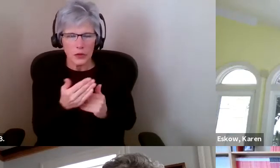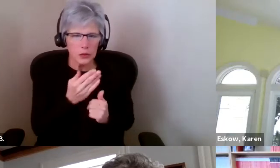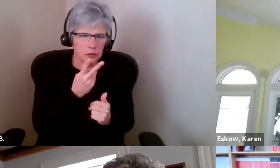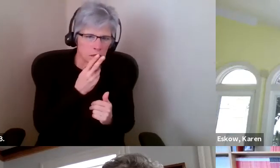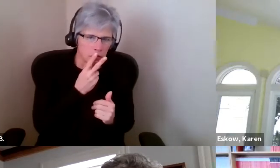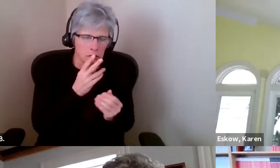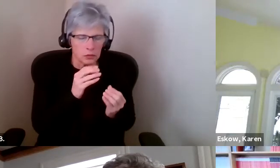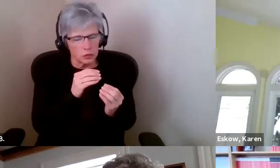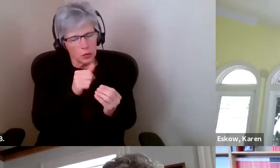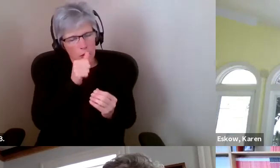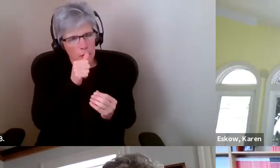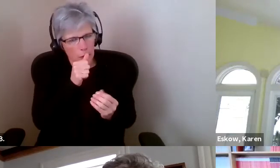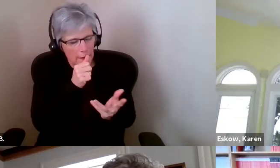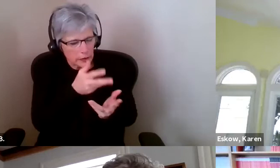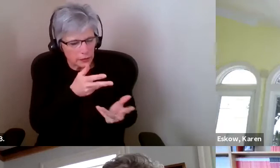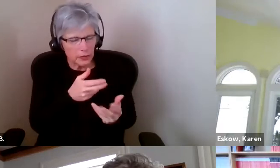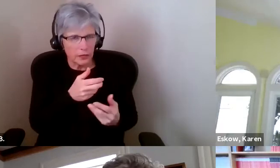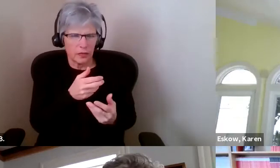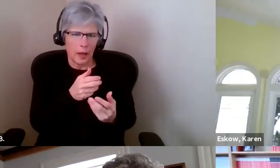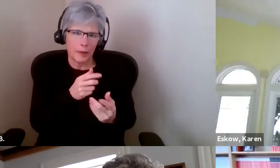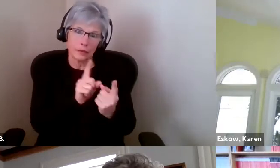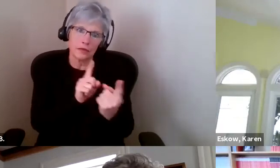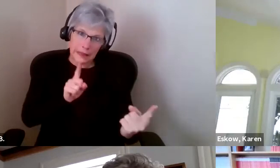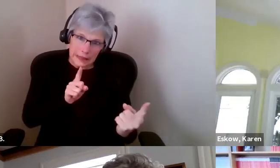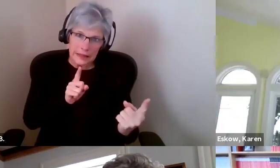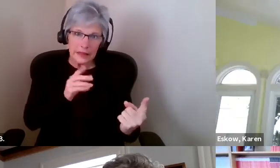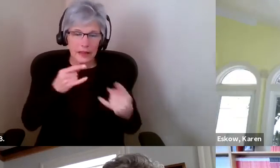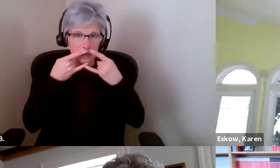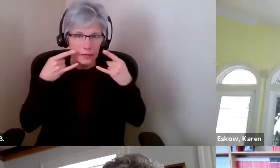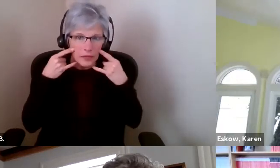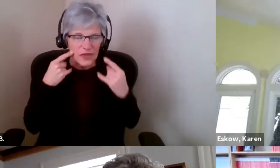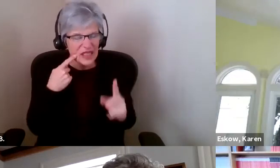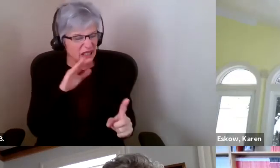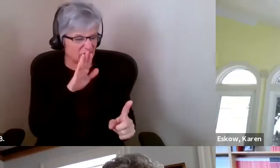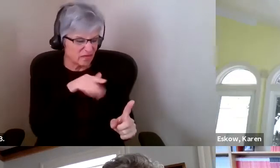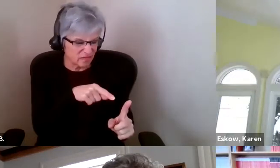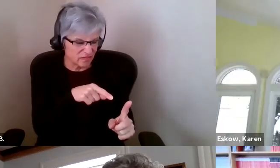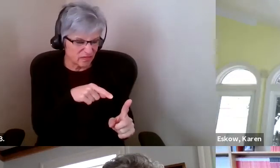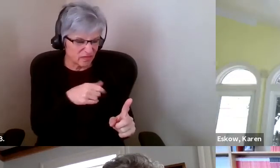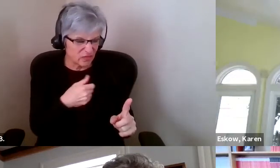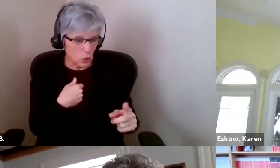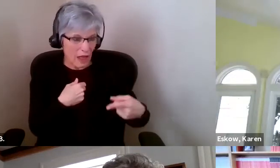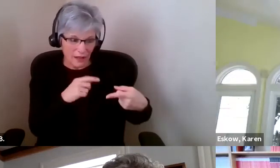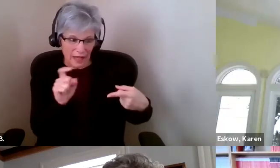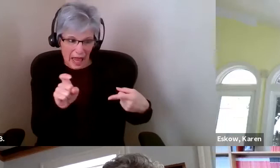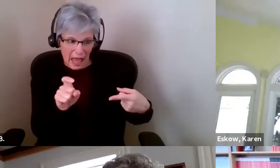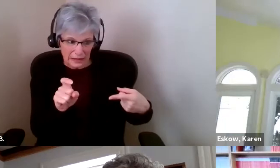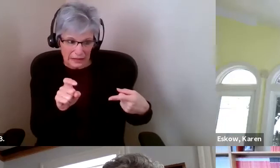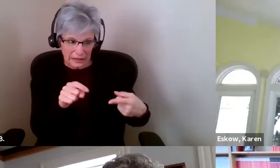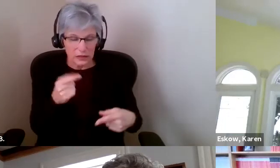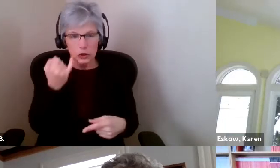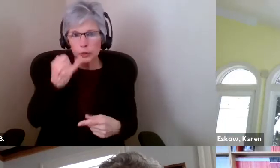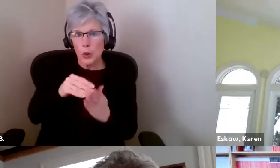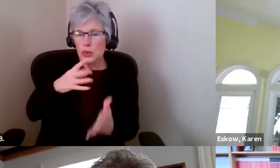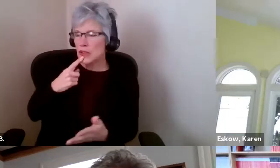of course, make sure you're masked, and just say, look, you came up on my tracker with an X. And if they tell you, well, that can't be,